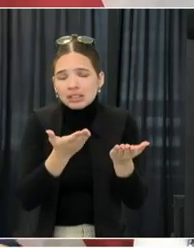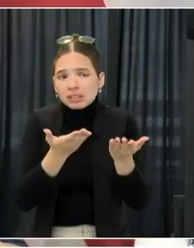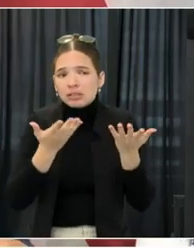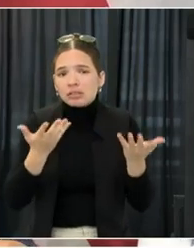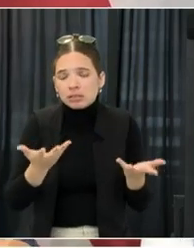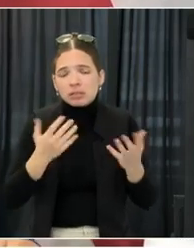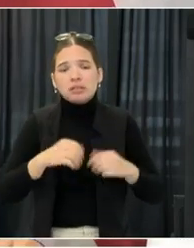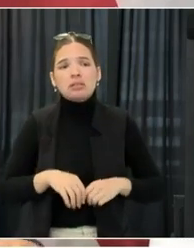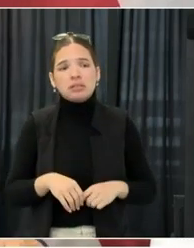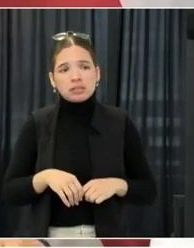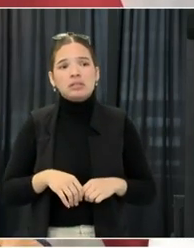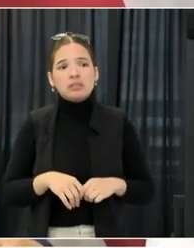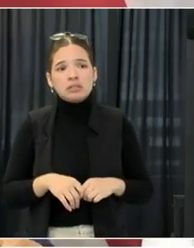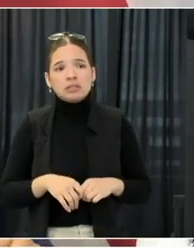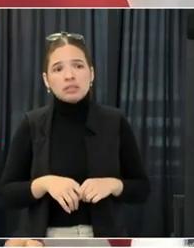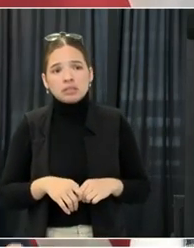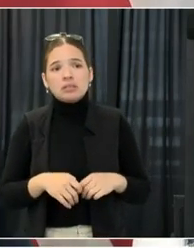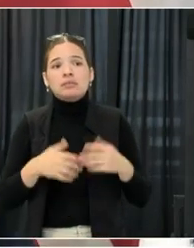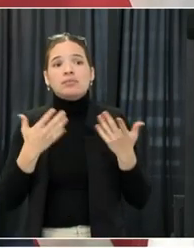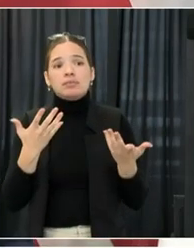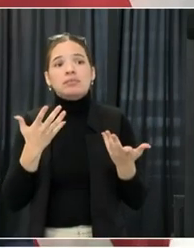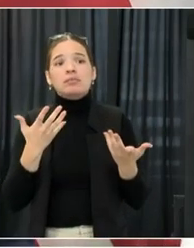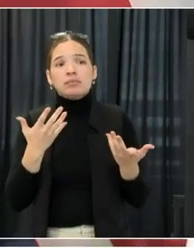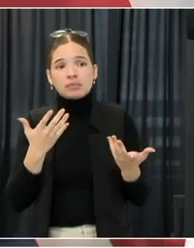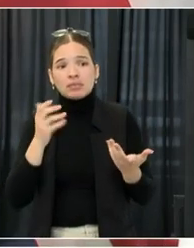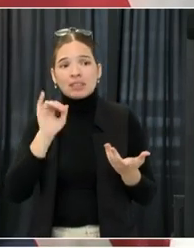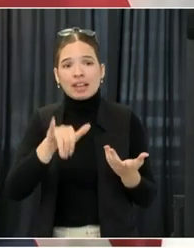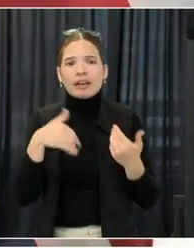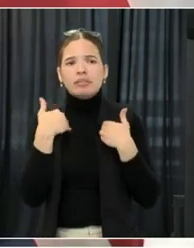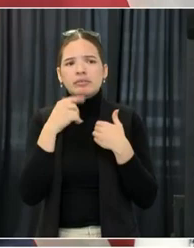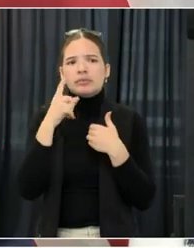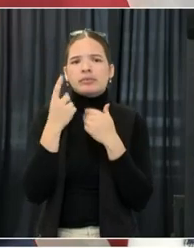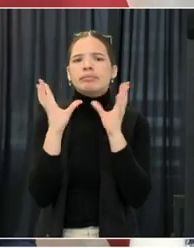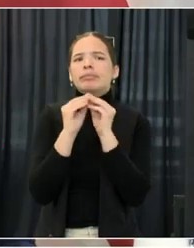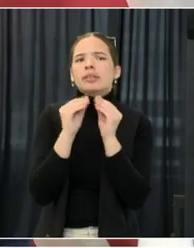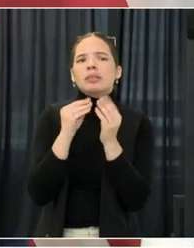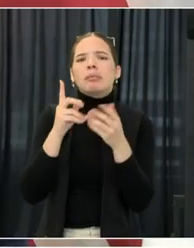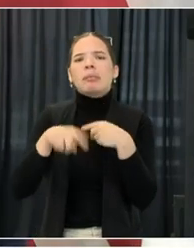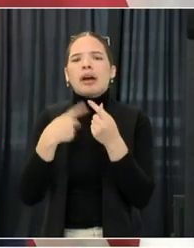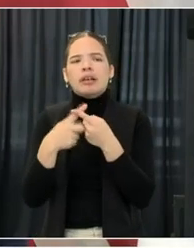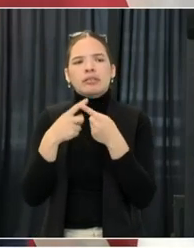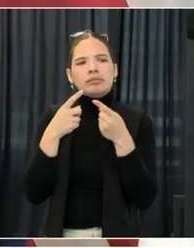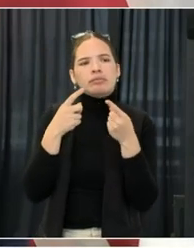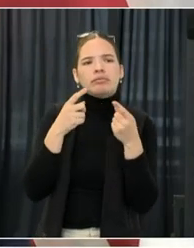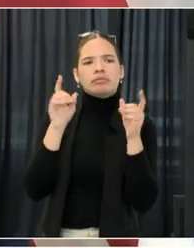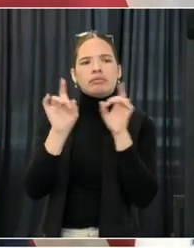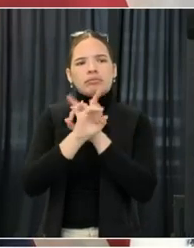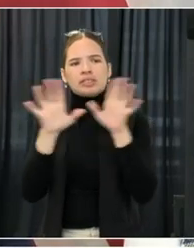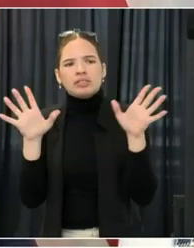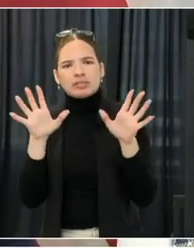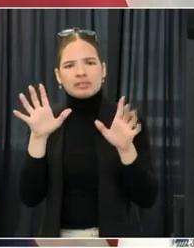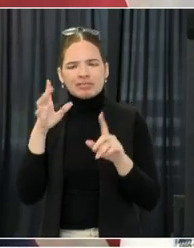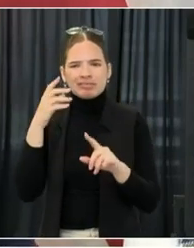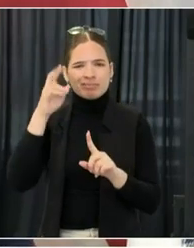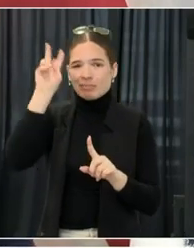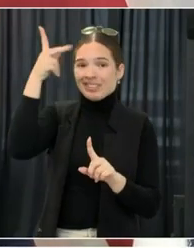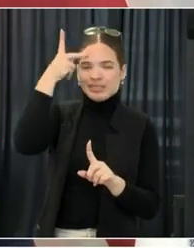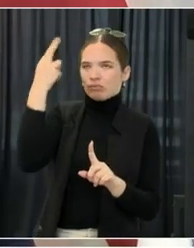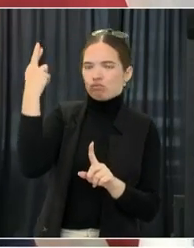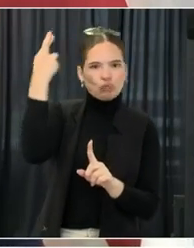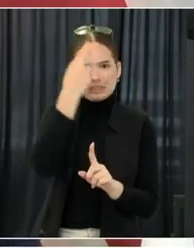that we only are having a meeting about crime for some political purpose, which,